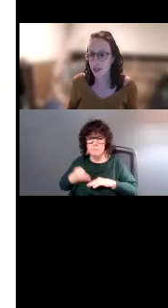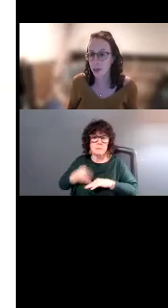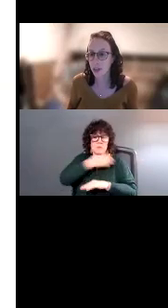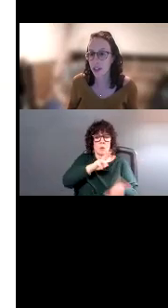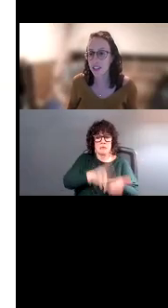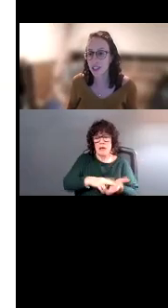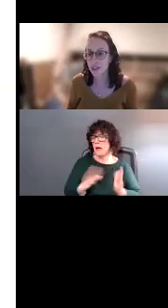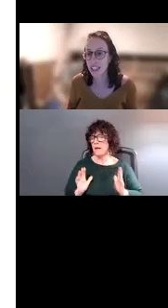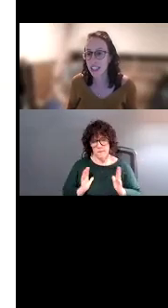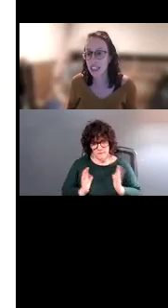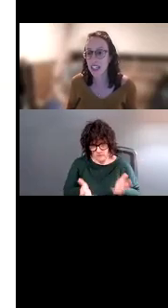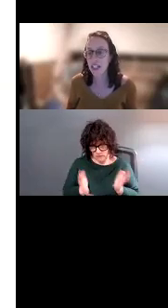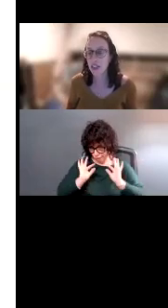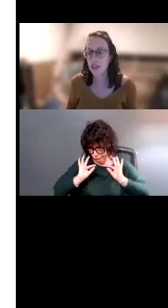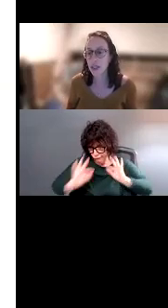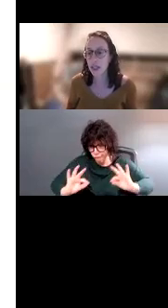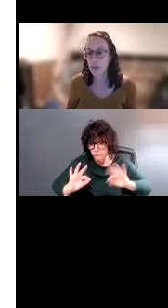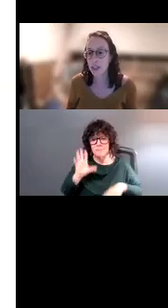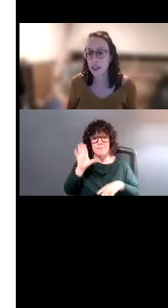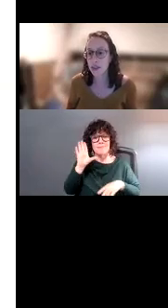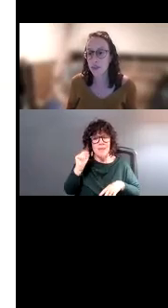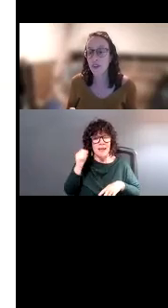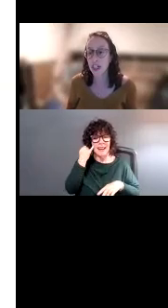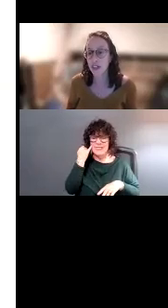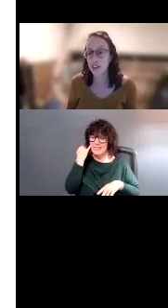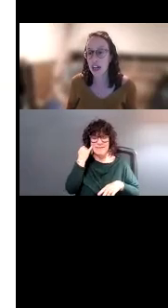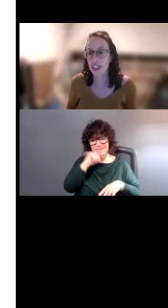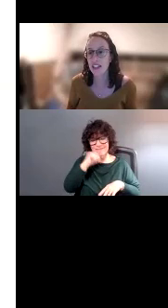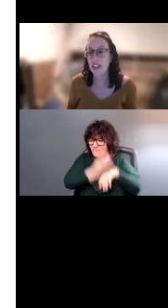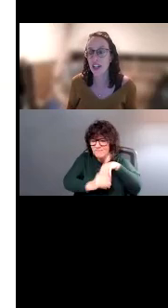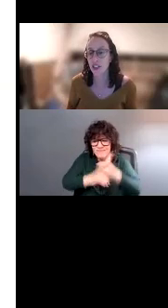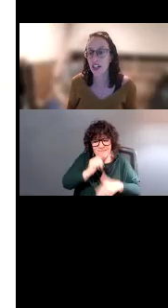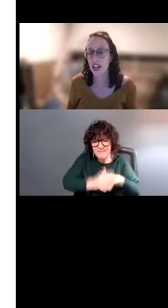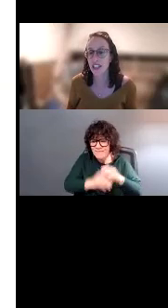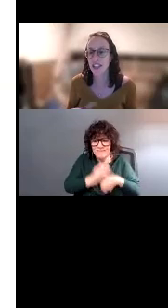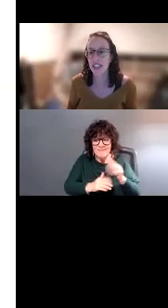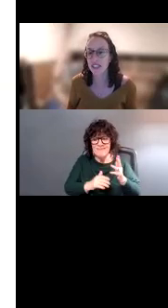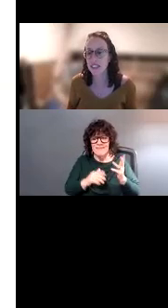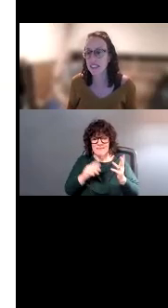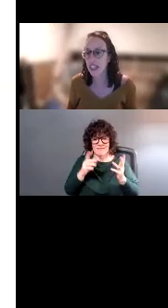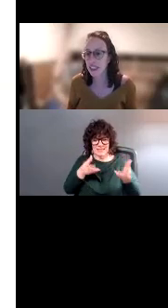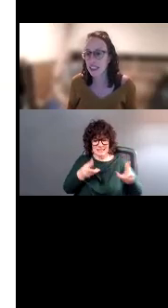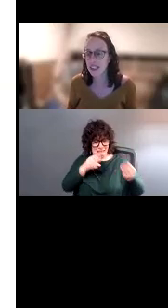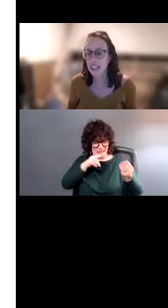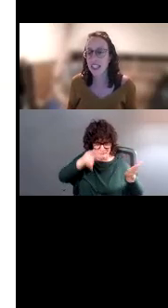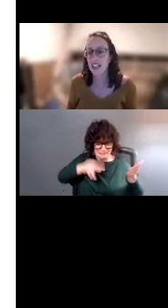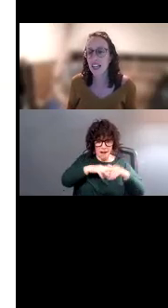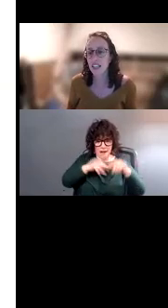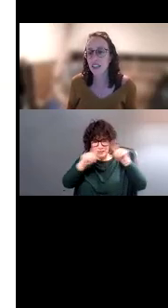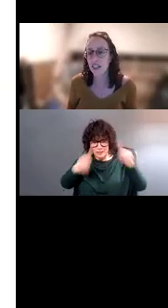not comfortable on a screen, you really want to verify that the contract is as